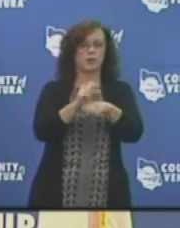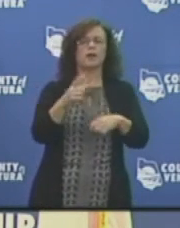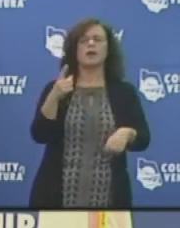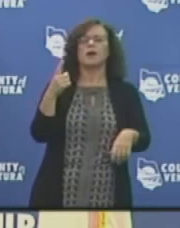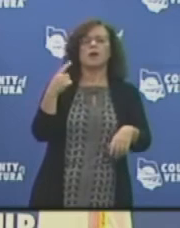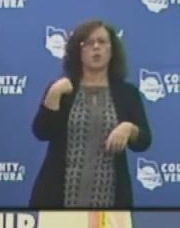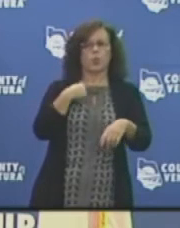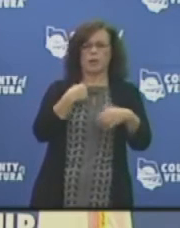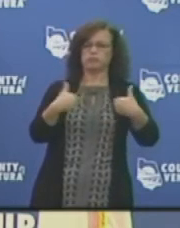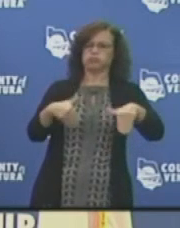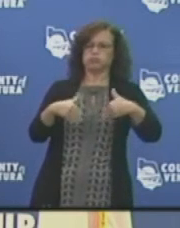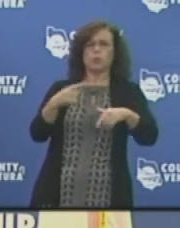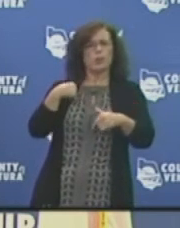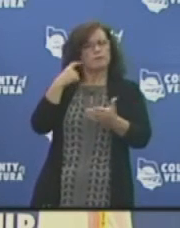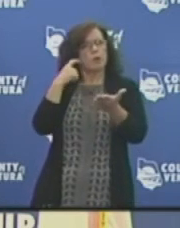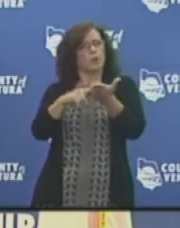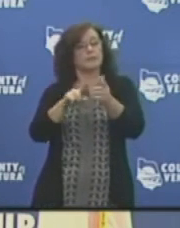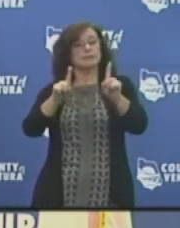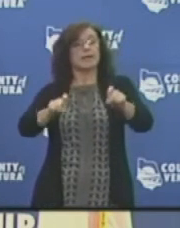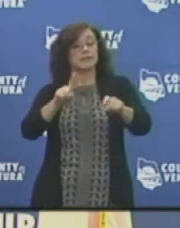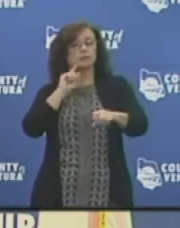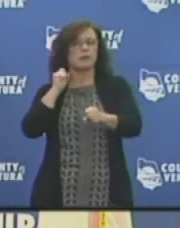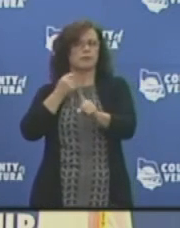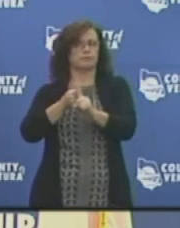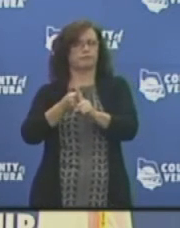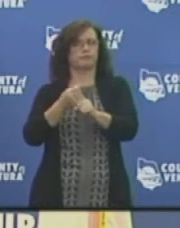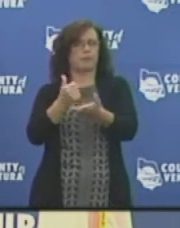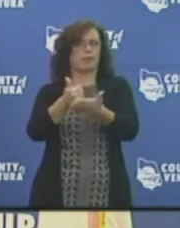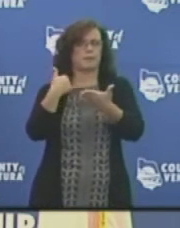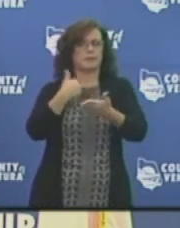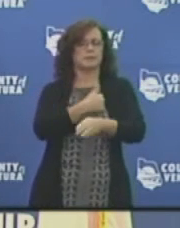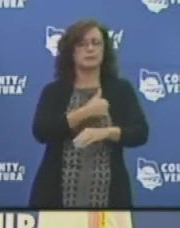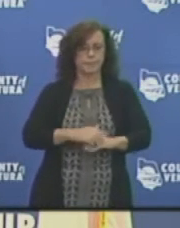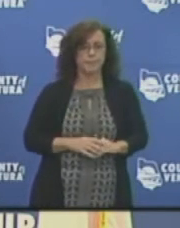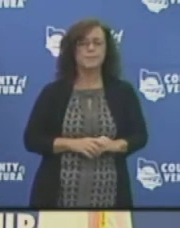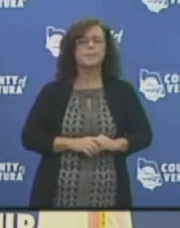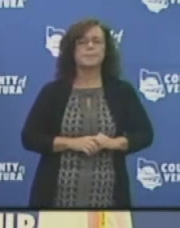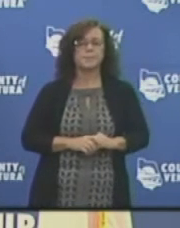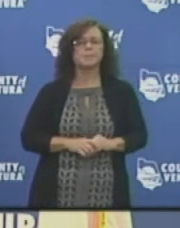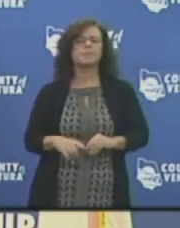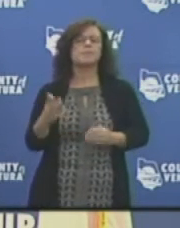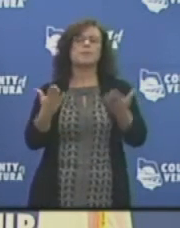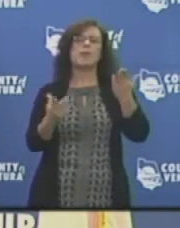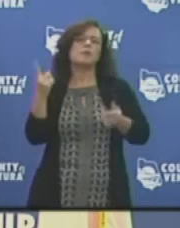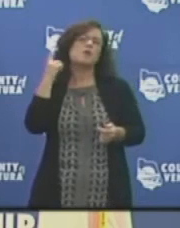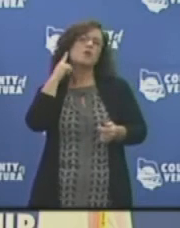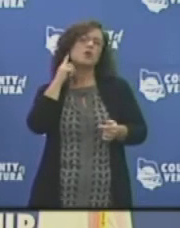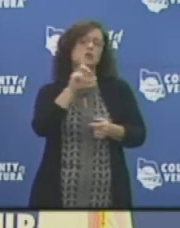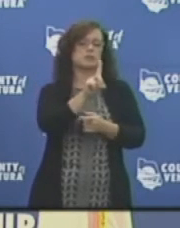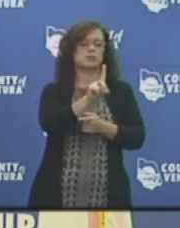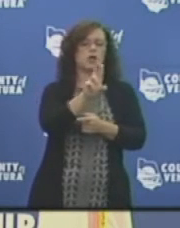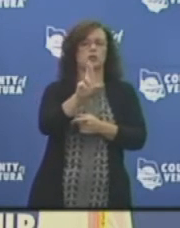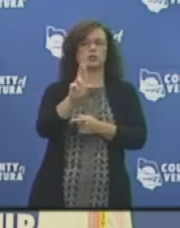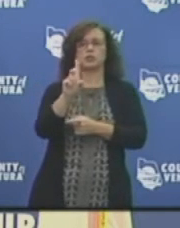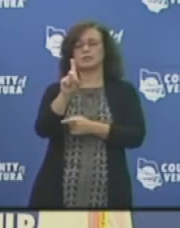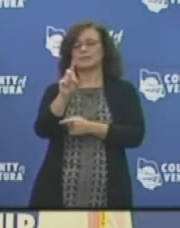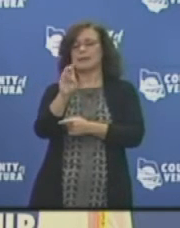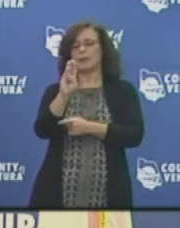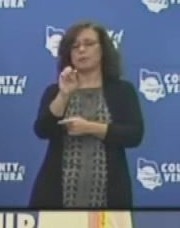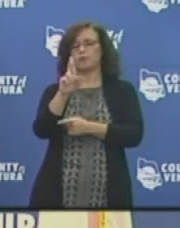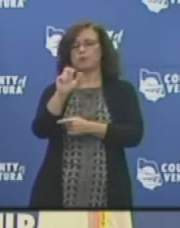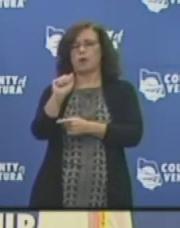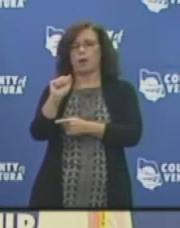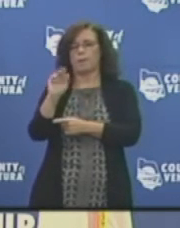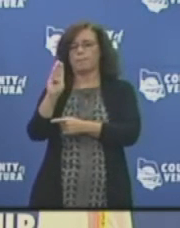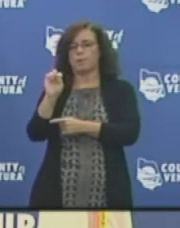testing. Some of you may have heard Dr. Deborah Burks, who is one of